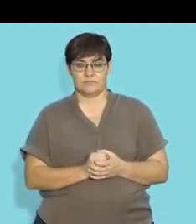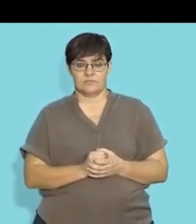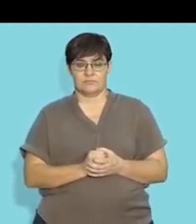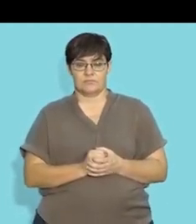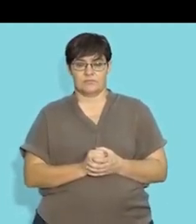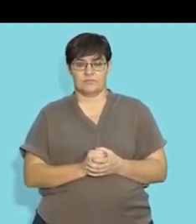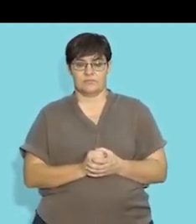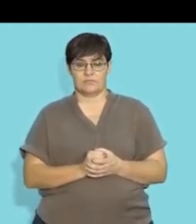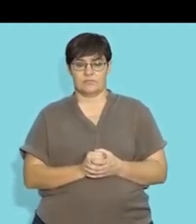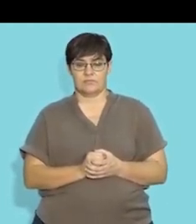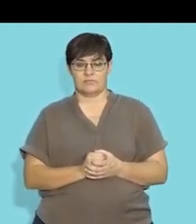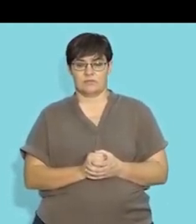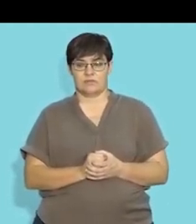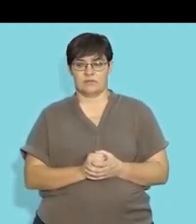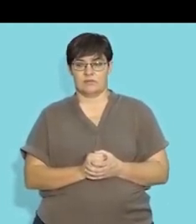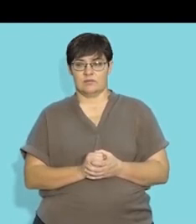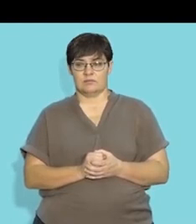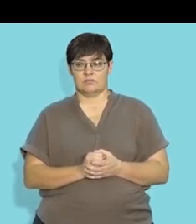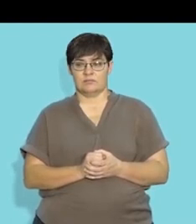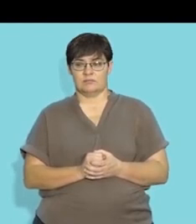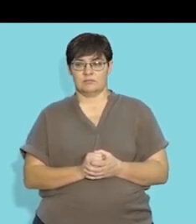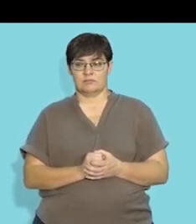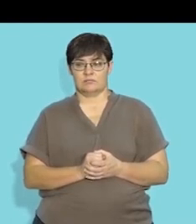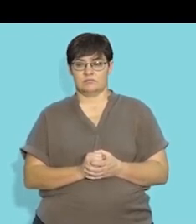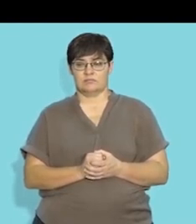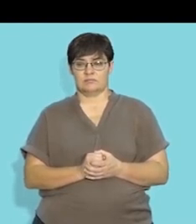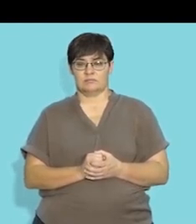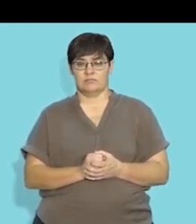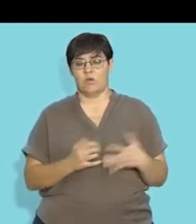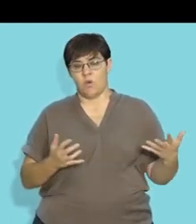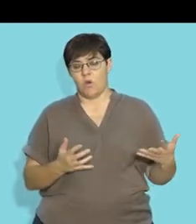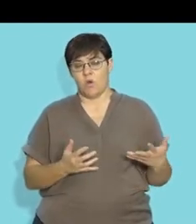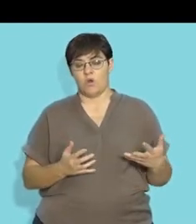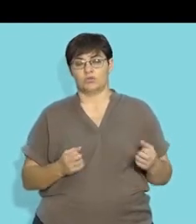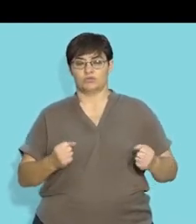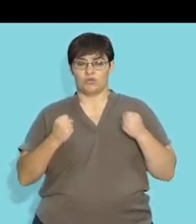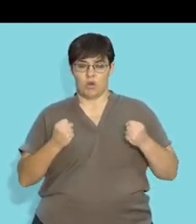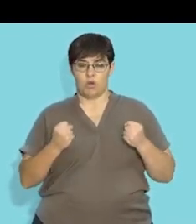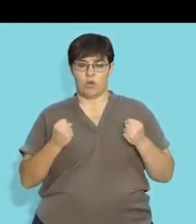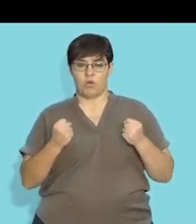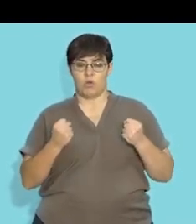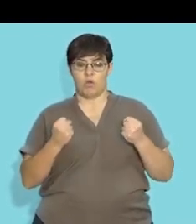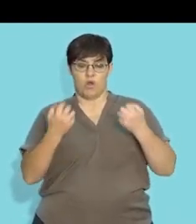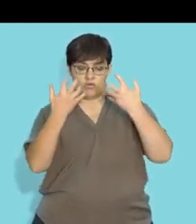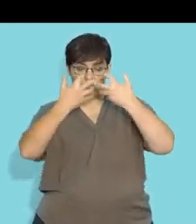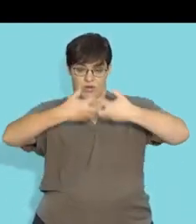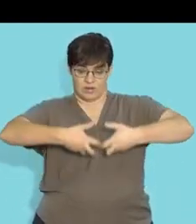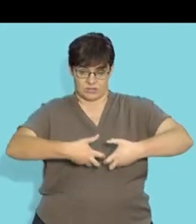Okay? Or what do we mean? Strong correlation.